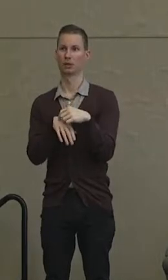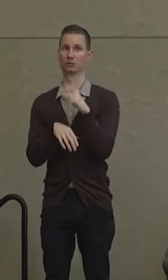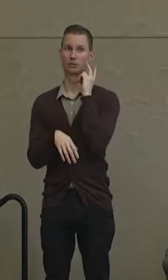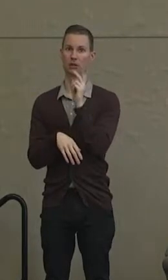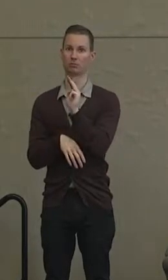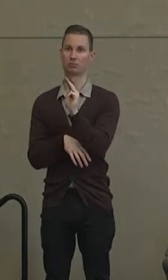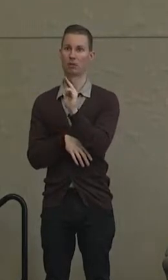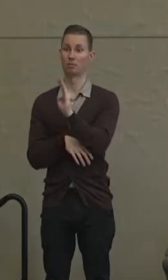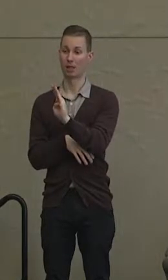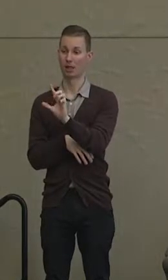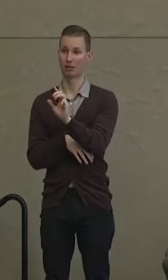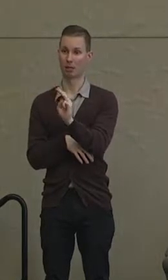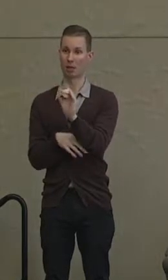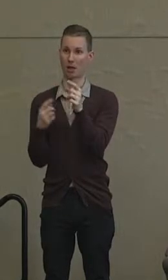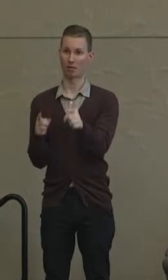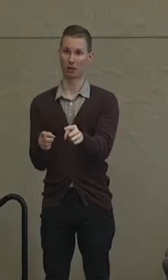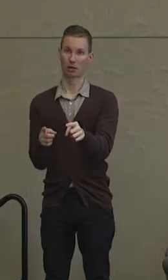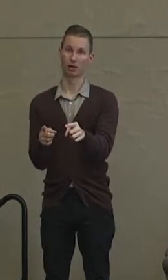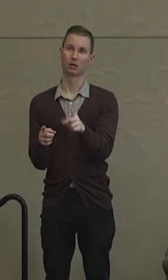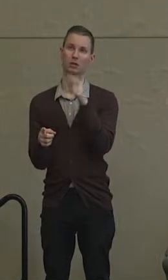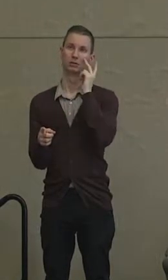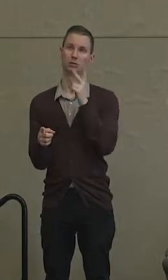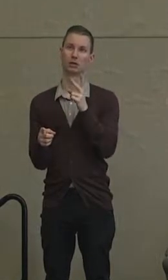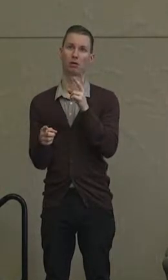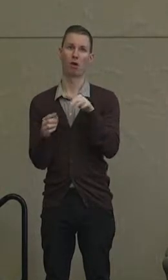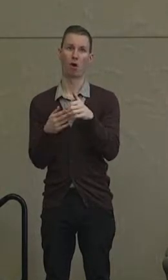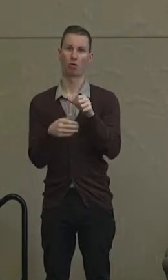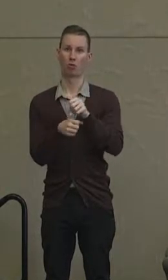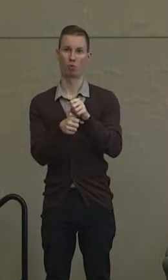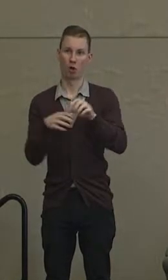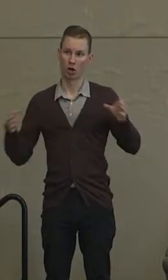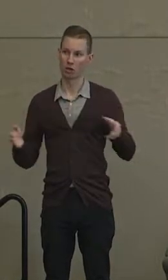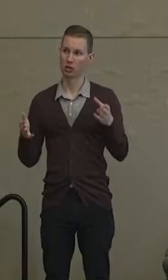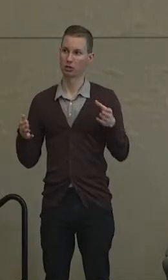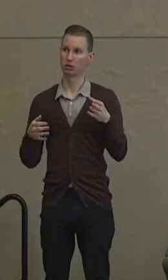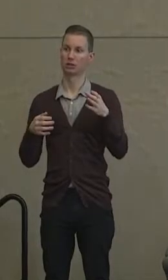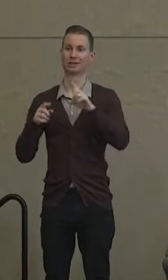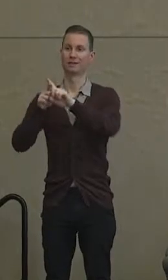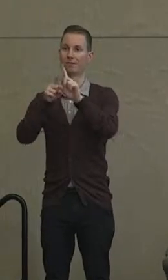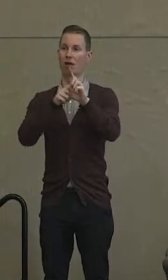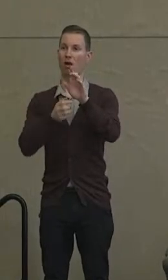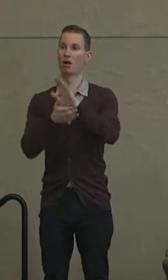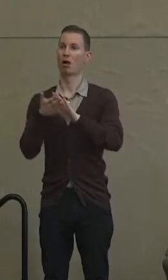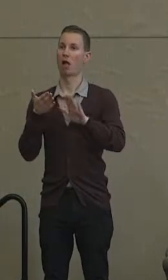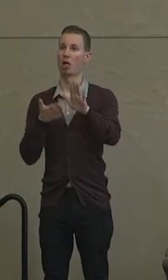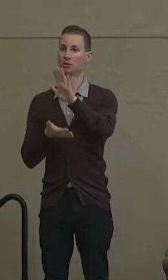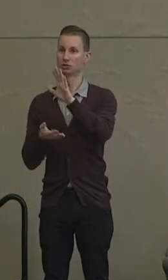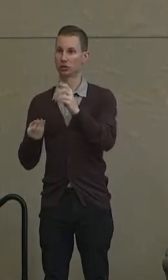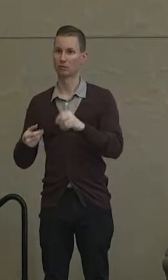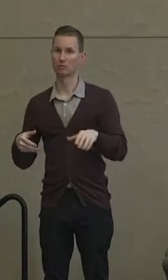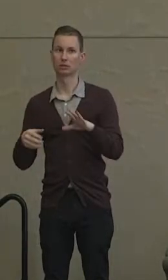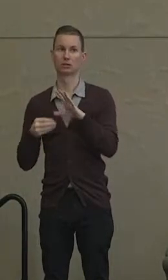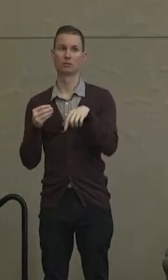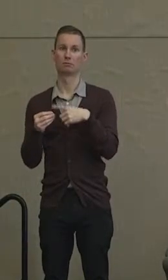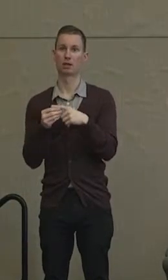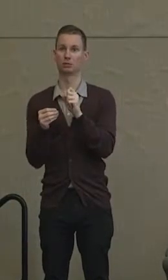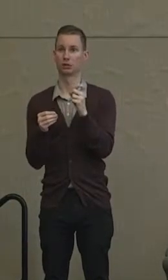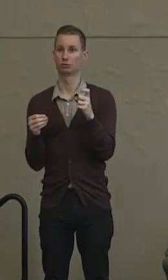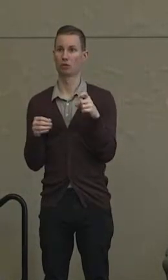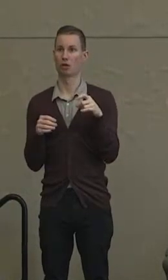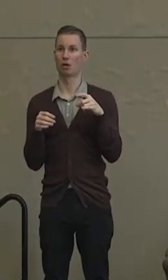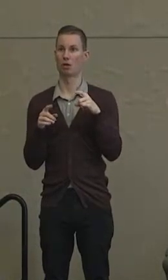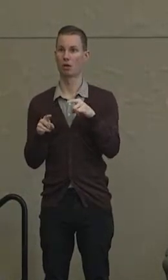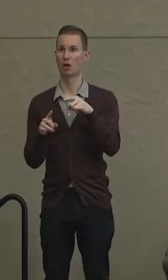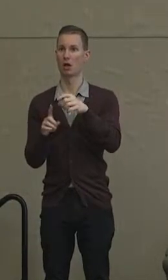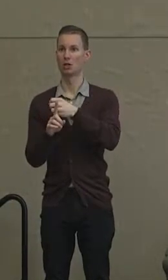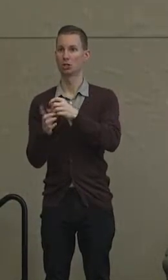Matter happening, and seeing the efforts on college campuses around sexual assault. And I was, and all the college